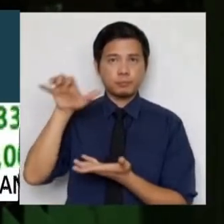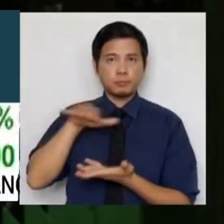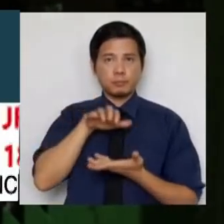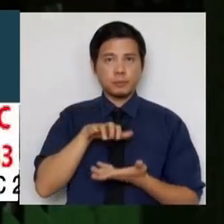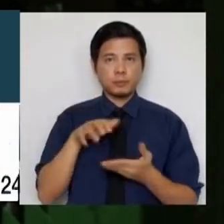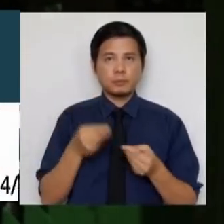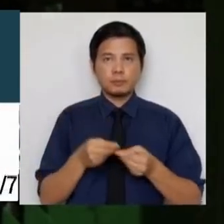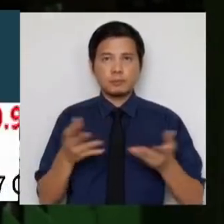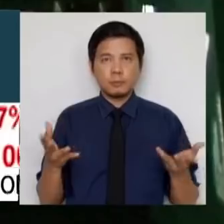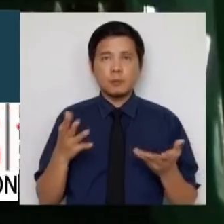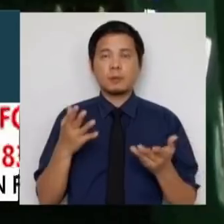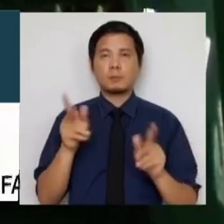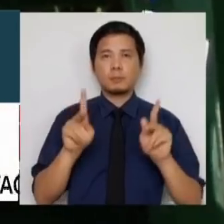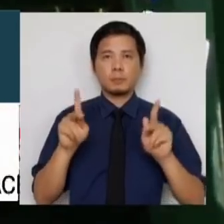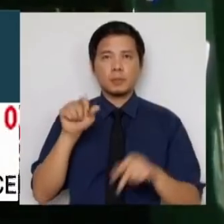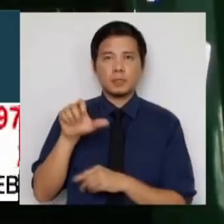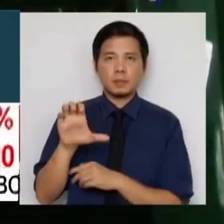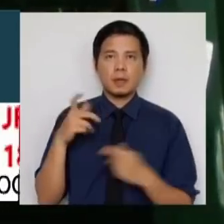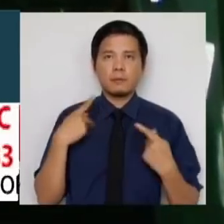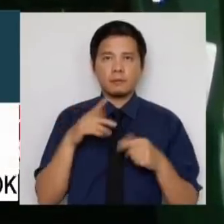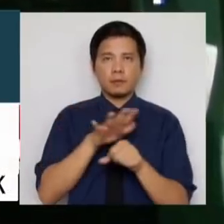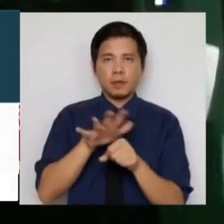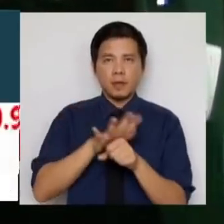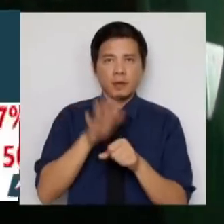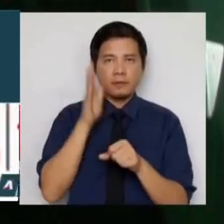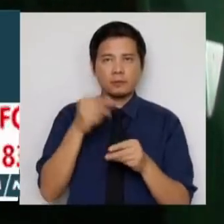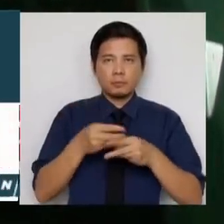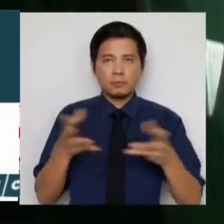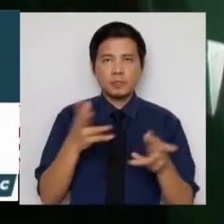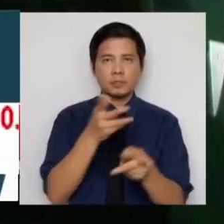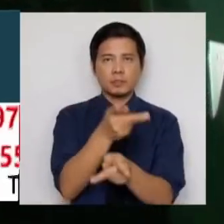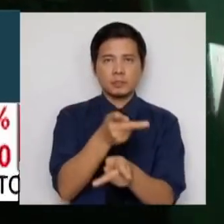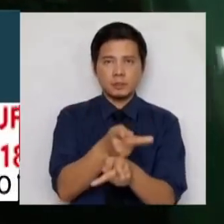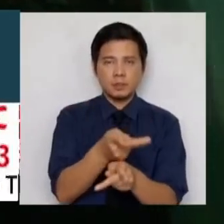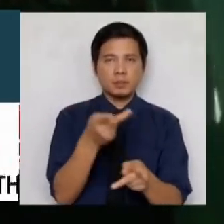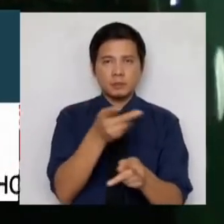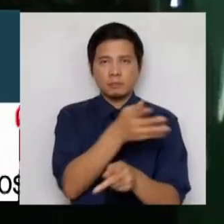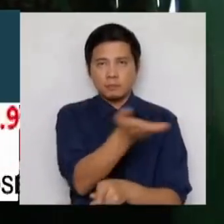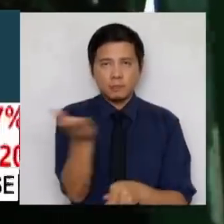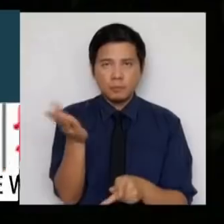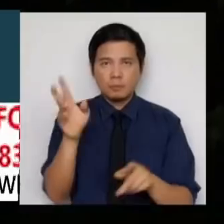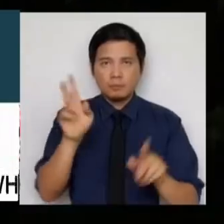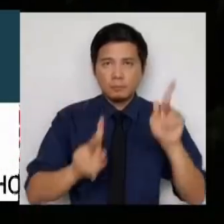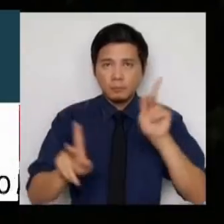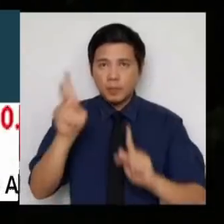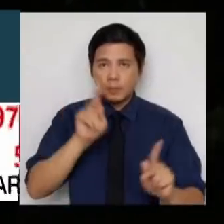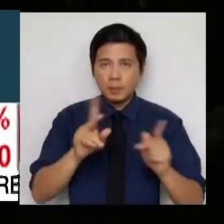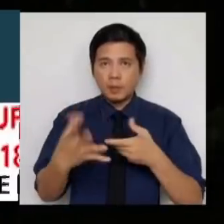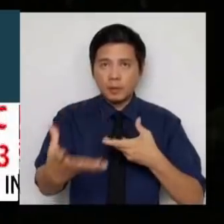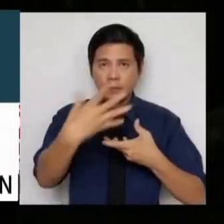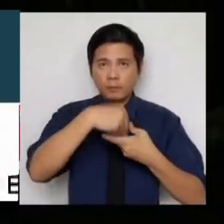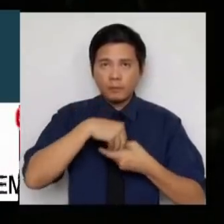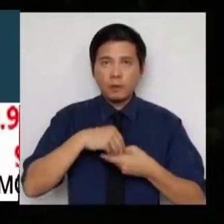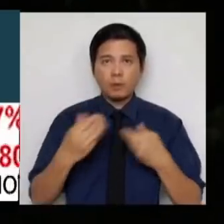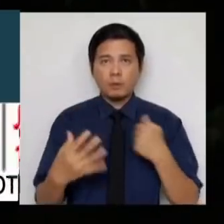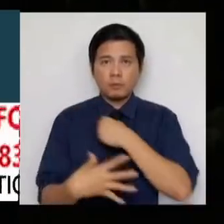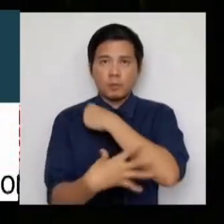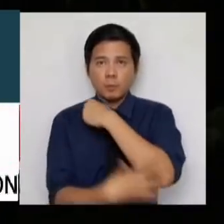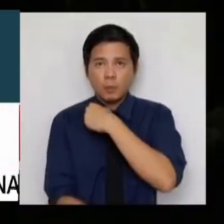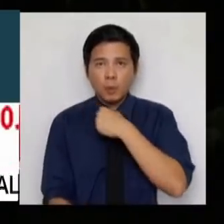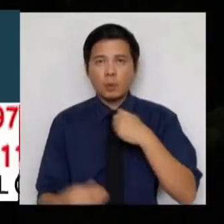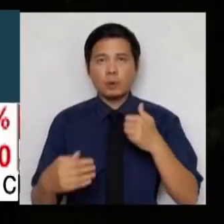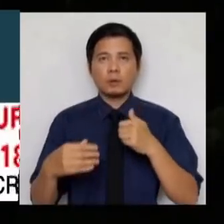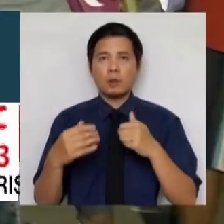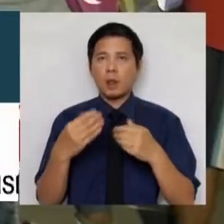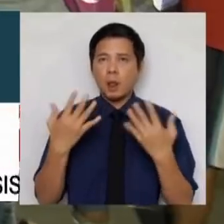City. And I think we have sufficient funds to take care of the people who belong to the low-income brackets, who have lost their jobs, who are